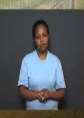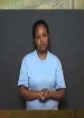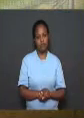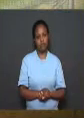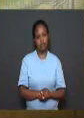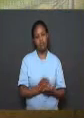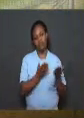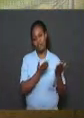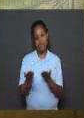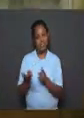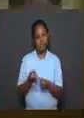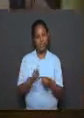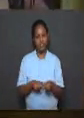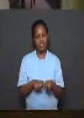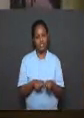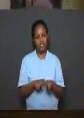Welcome back.